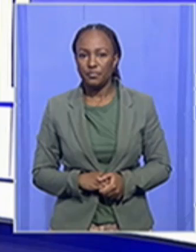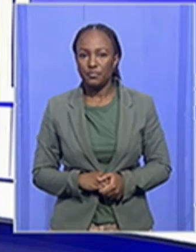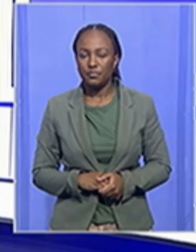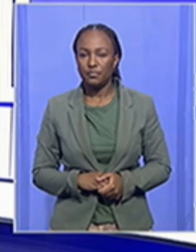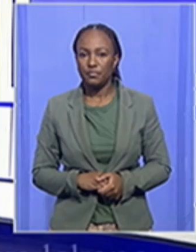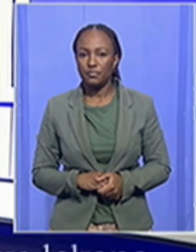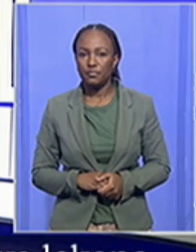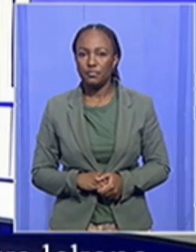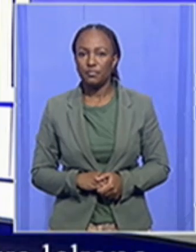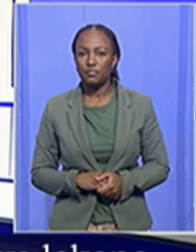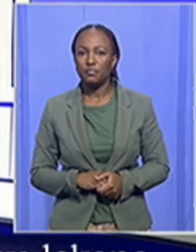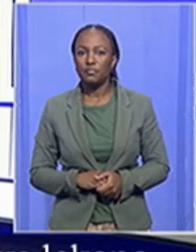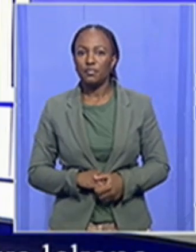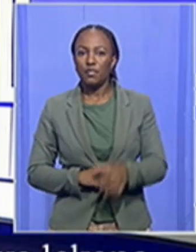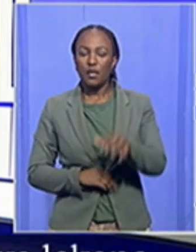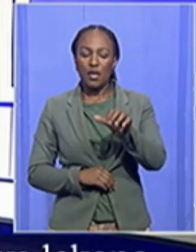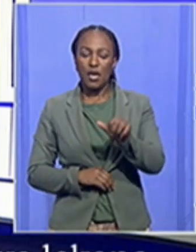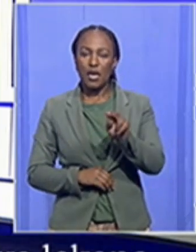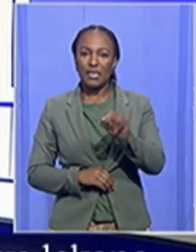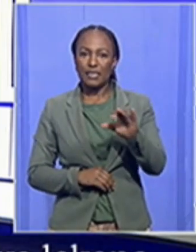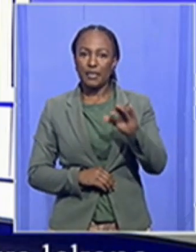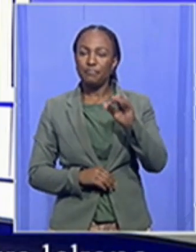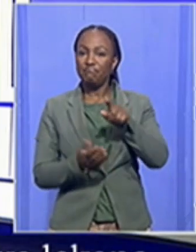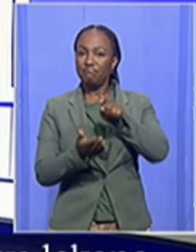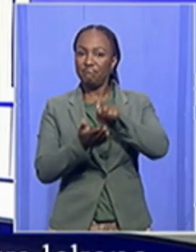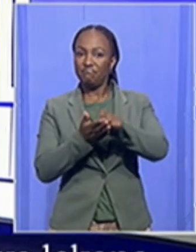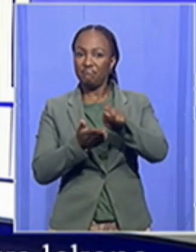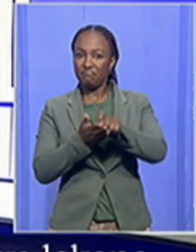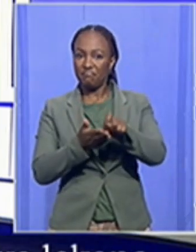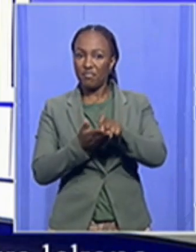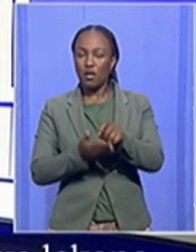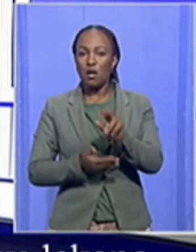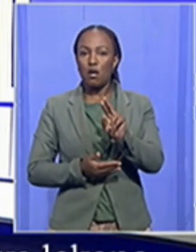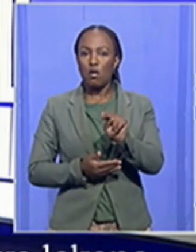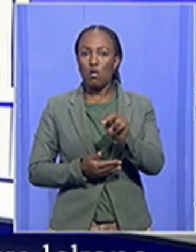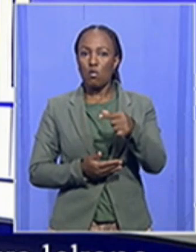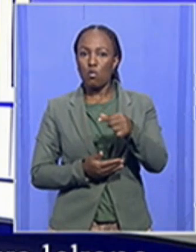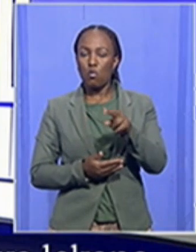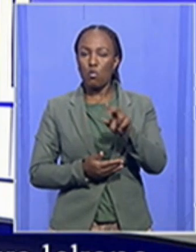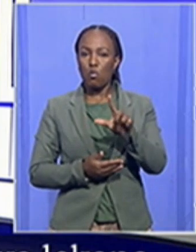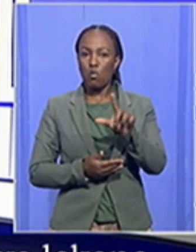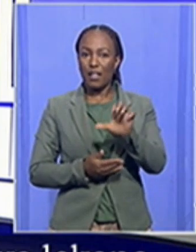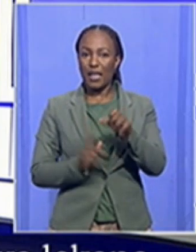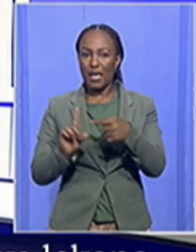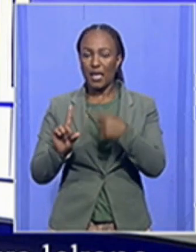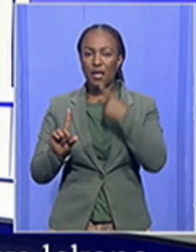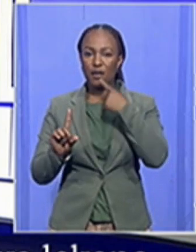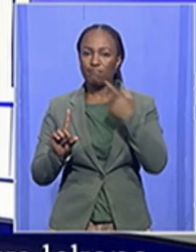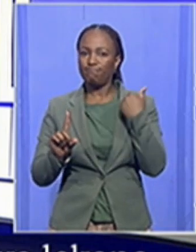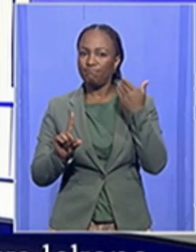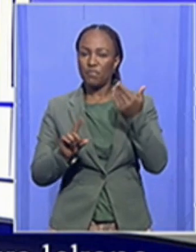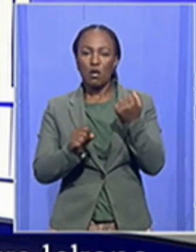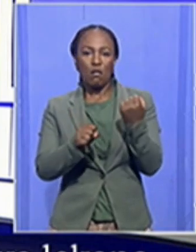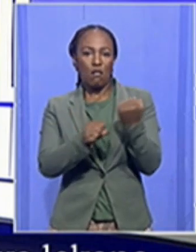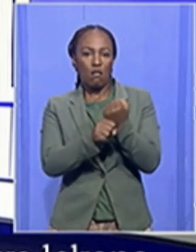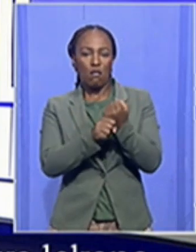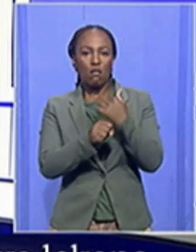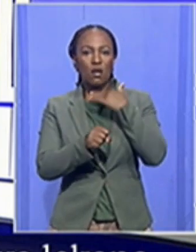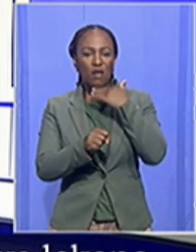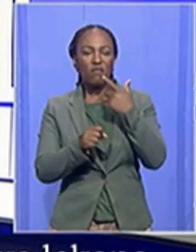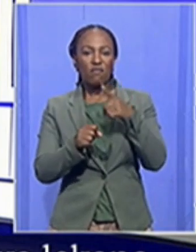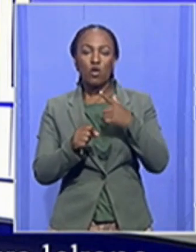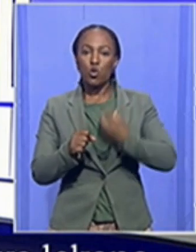Mongwaledi kakaretšo wa leki ya baswa ba ANC Monqoqolo Gudle o re ga se go dira go tletše seatla go rarolla tlhokego ya mešomo go